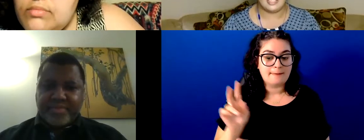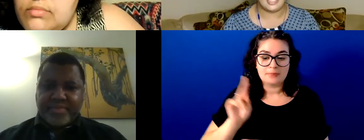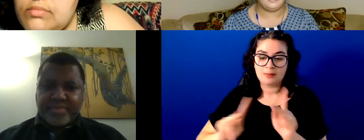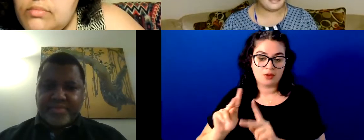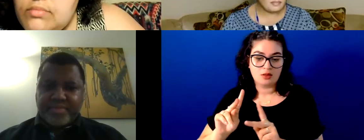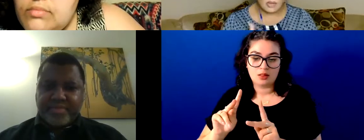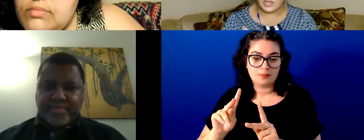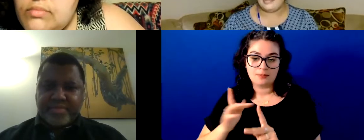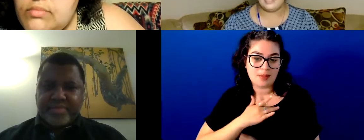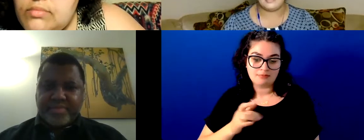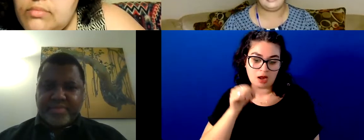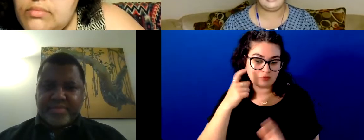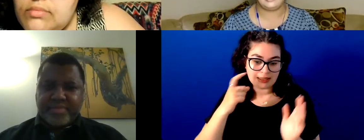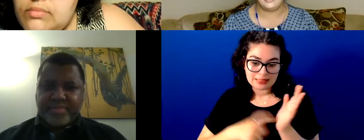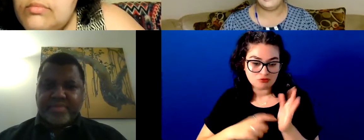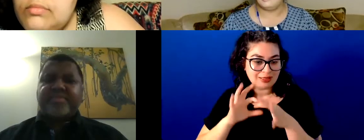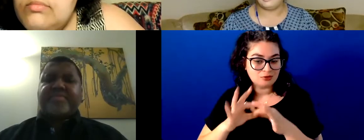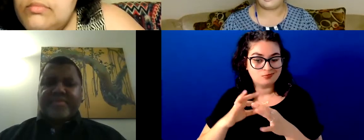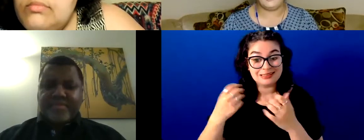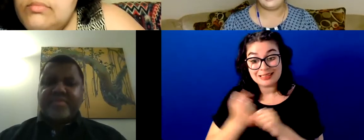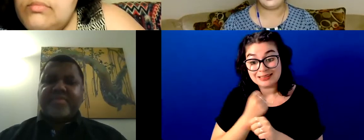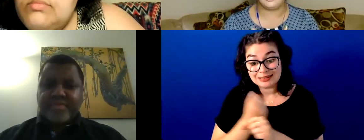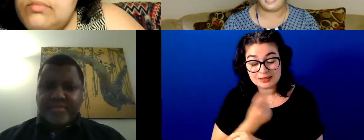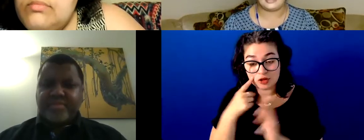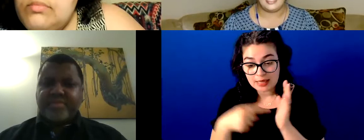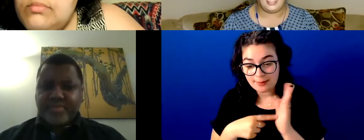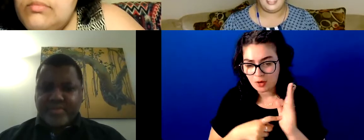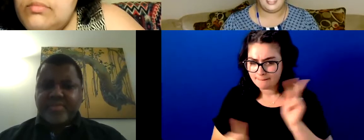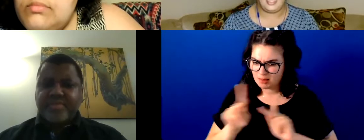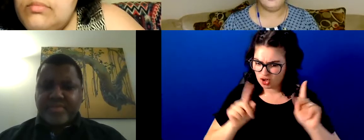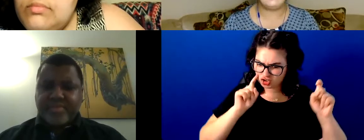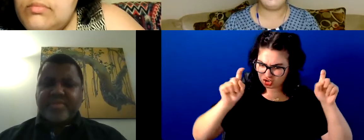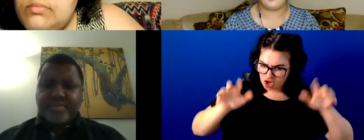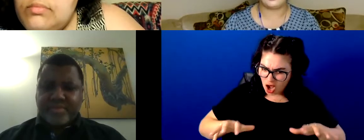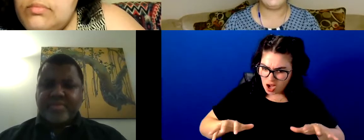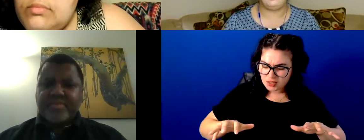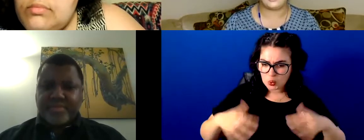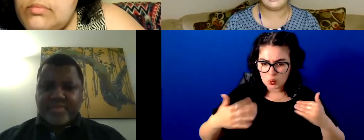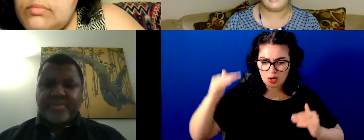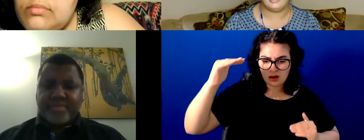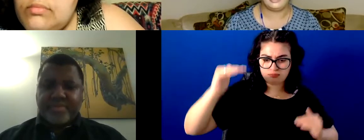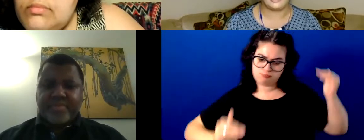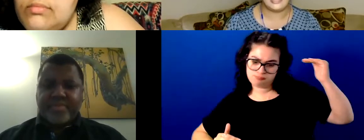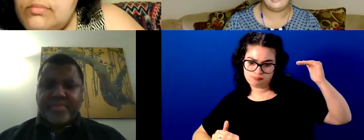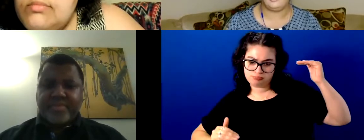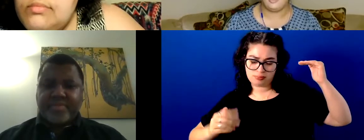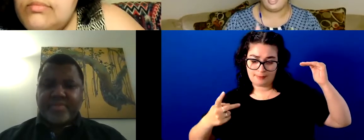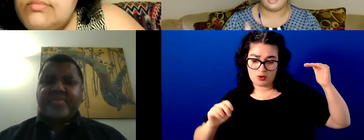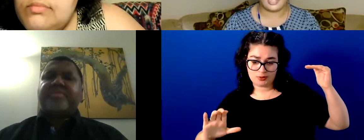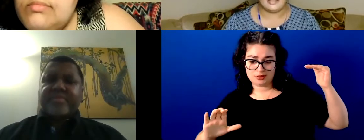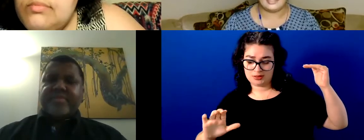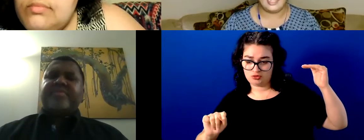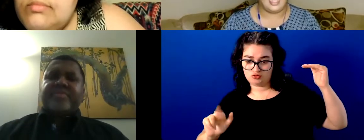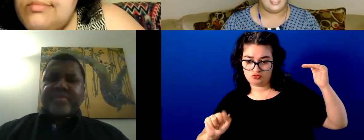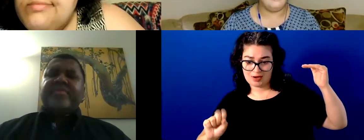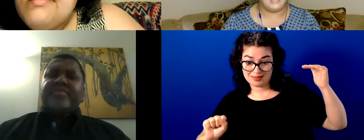recognition. When I speak of statistics, people are always shocked how disproportionate persons of color, trans people, are